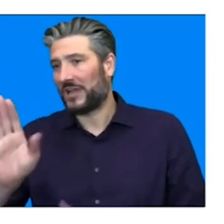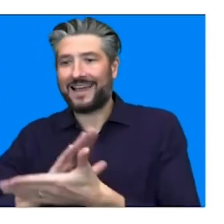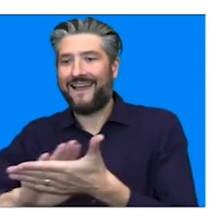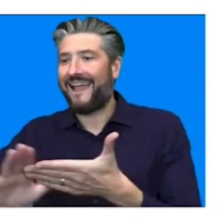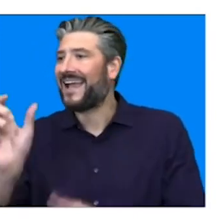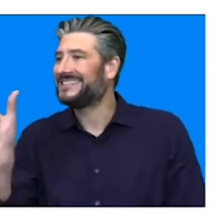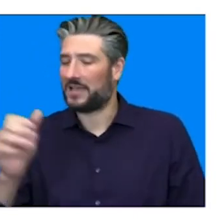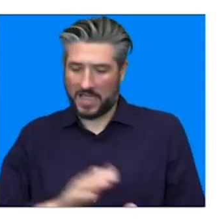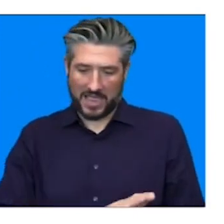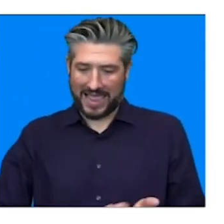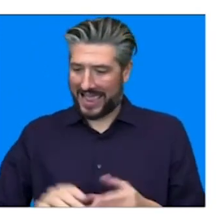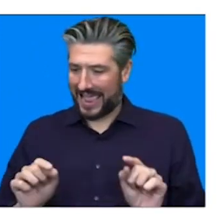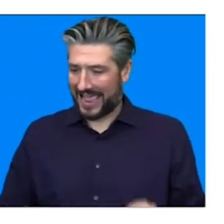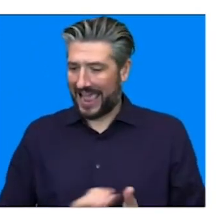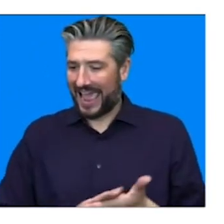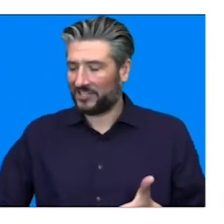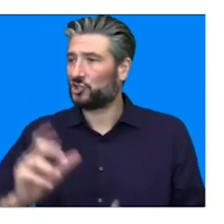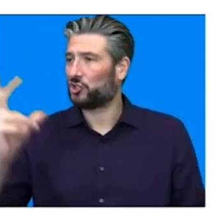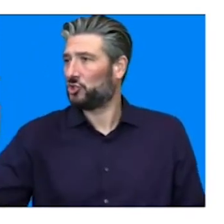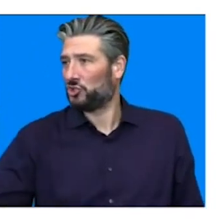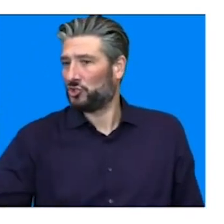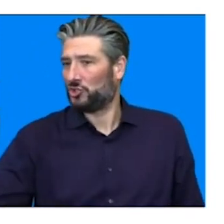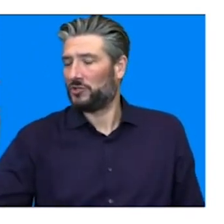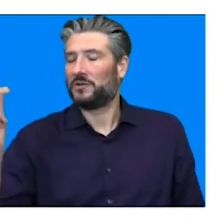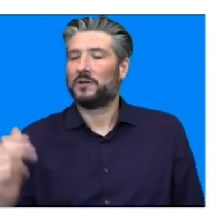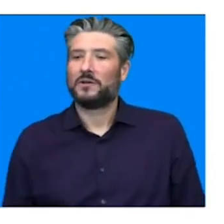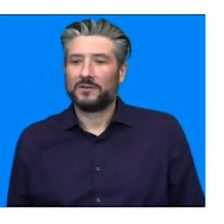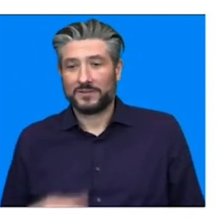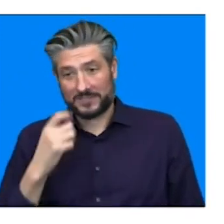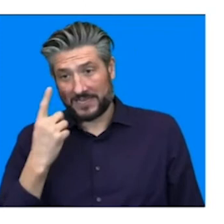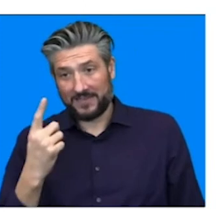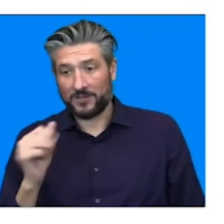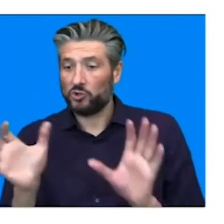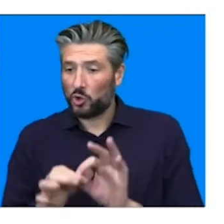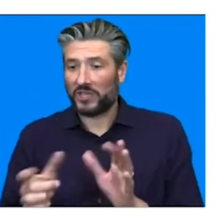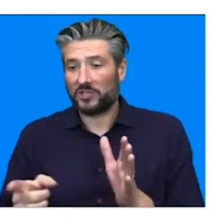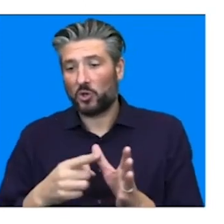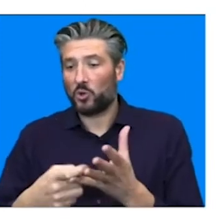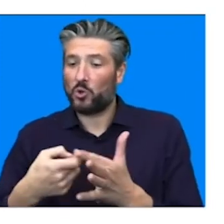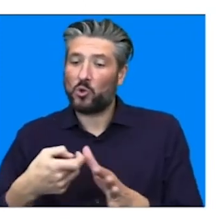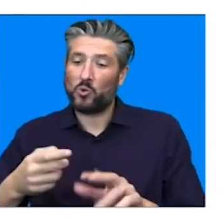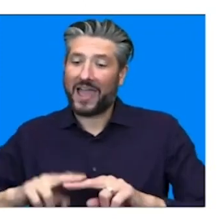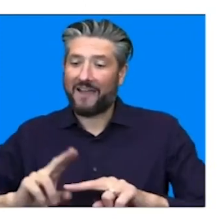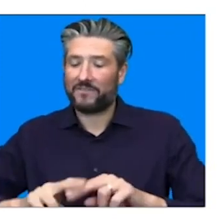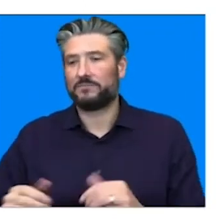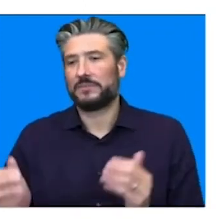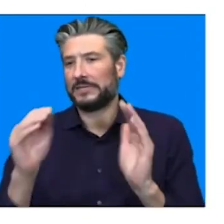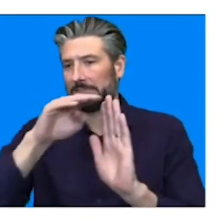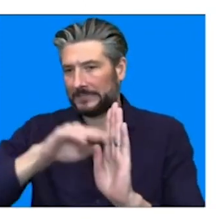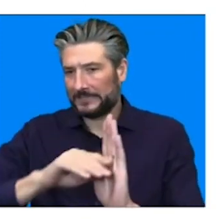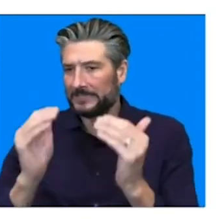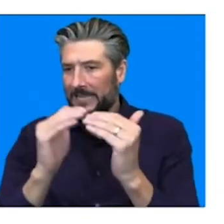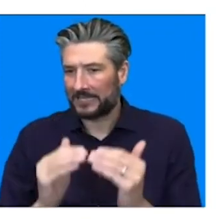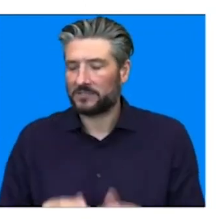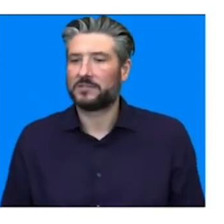heading. Joining UKAAF region, become a member of UKAAF and benefit from. And we get joining UKAAF. UKAAF standards region are UKAAF standards. Braille heading level 2. Braille.